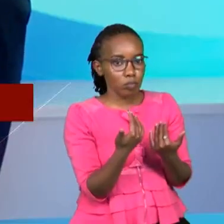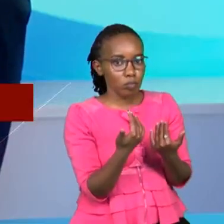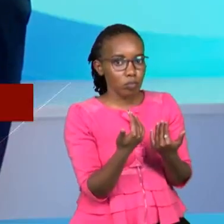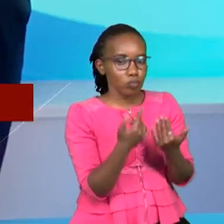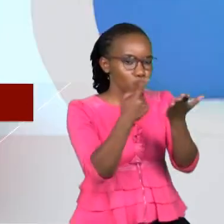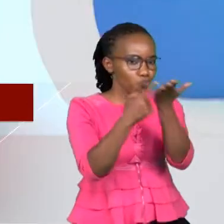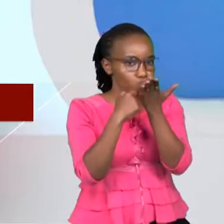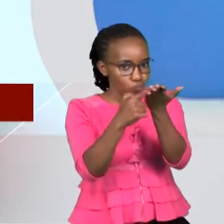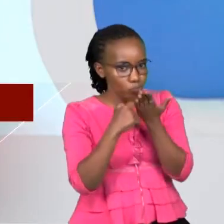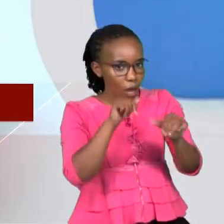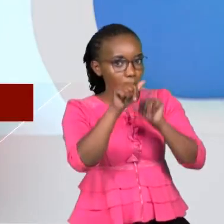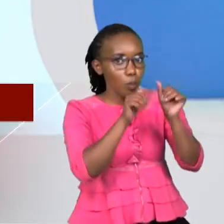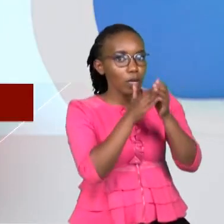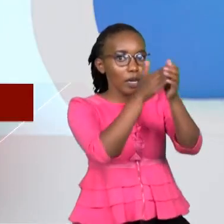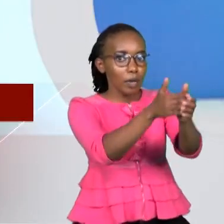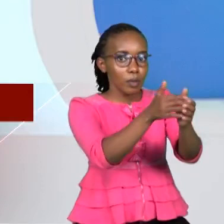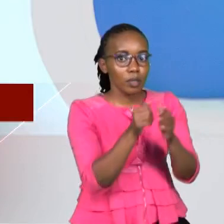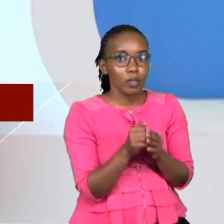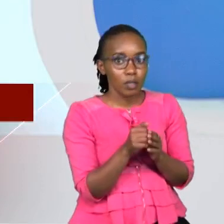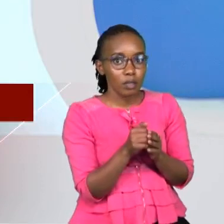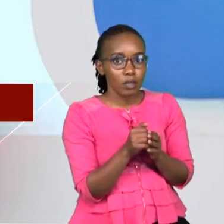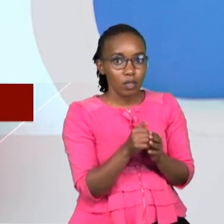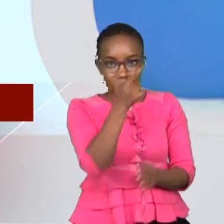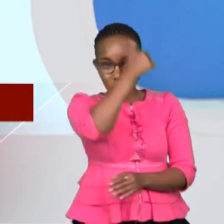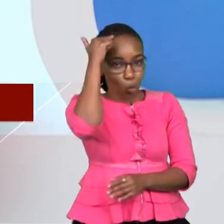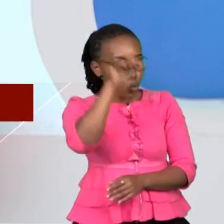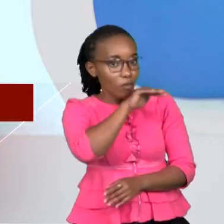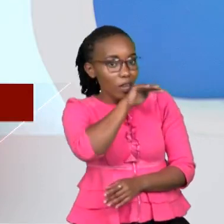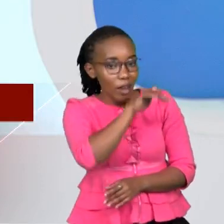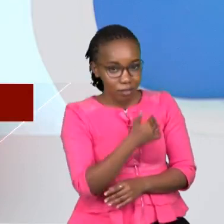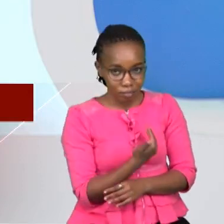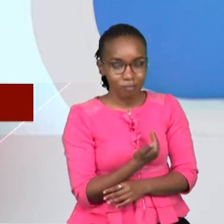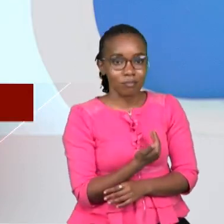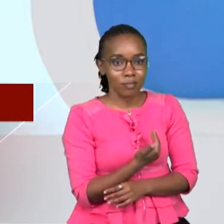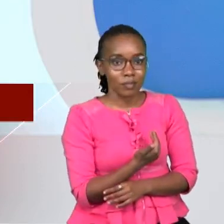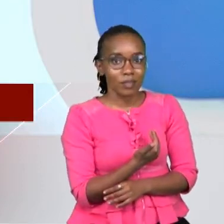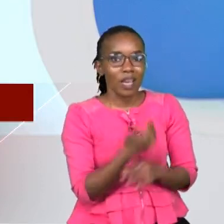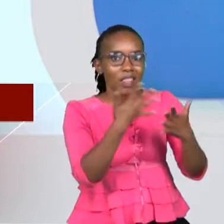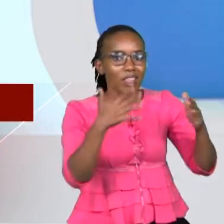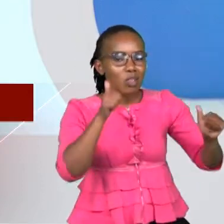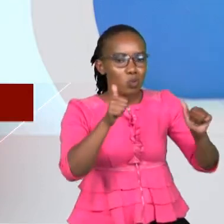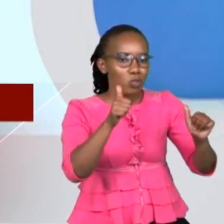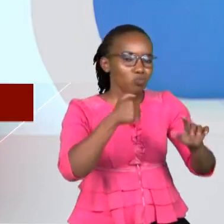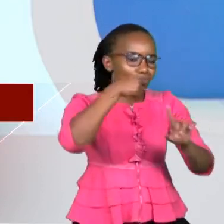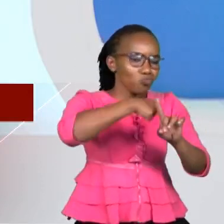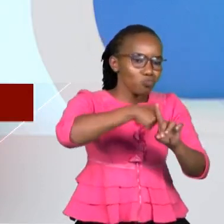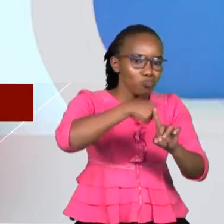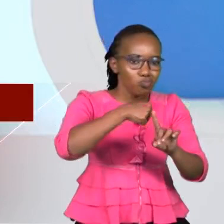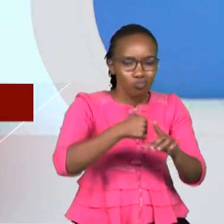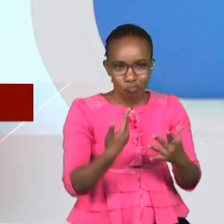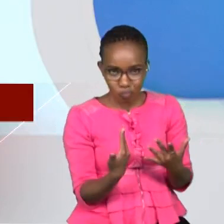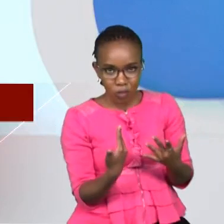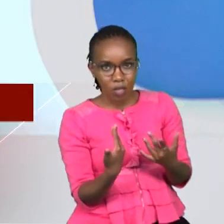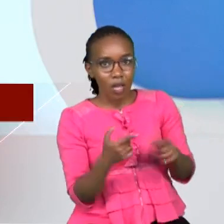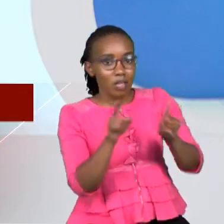attack leadership of this country here, mm, sometimes because of Raila. You know, the kind of, mm-hmm, things he fought for, mm, the kind of